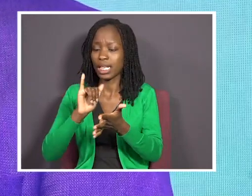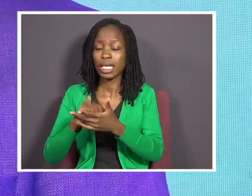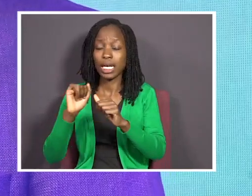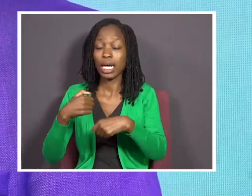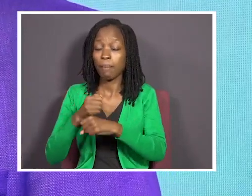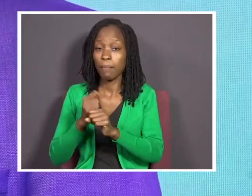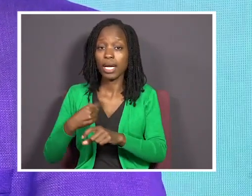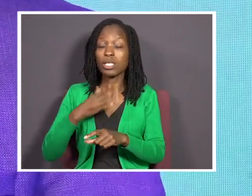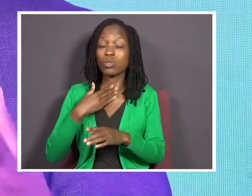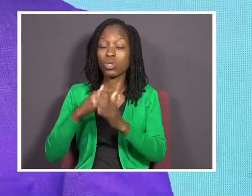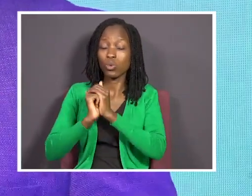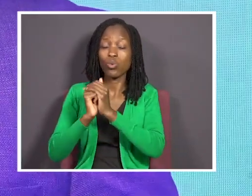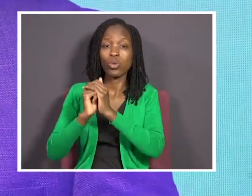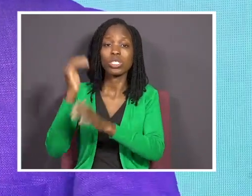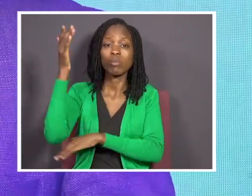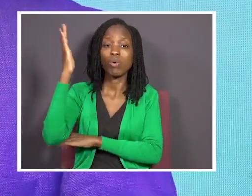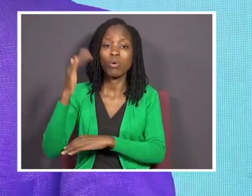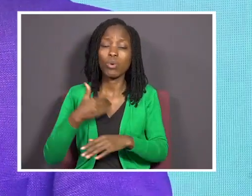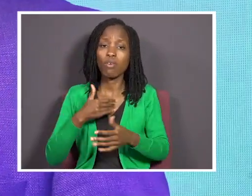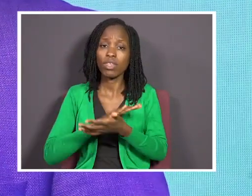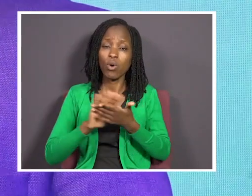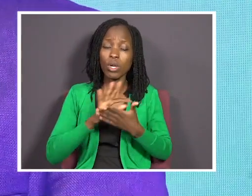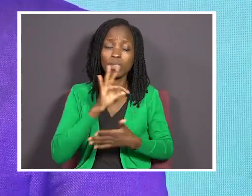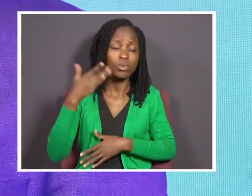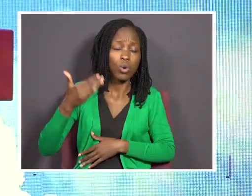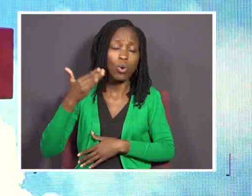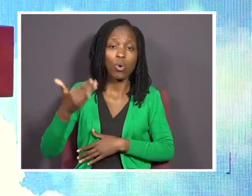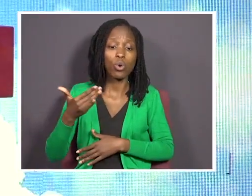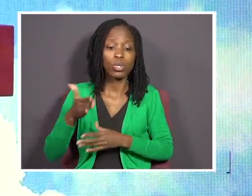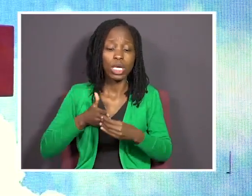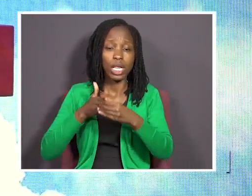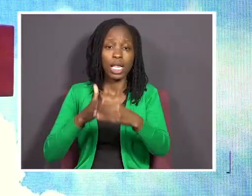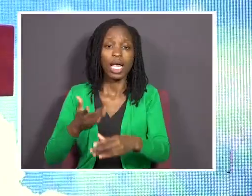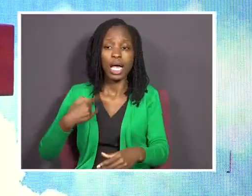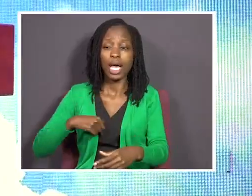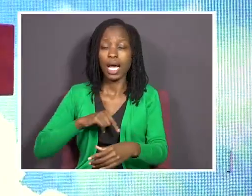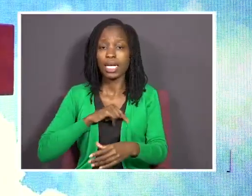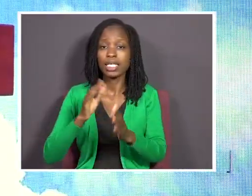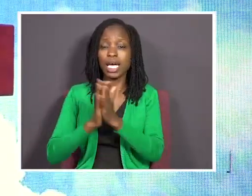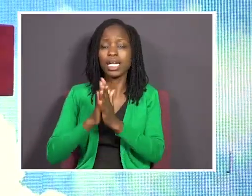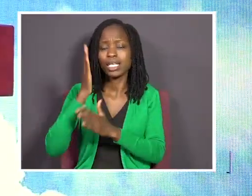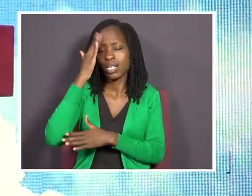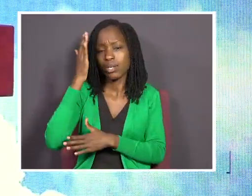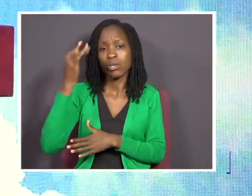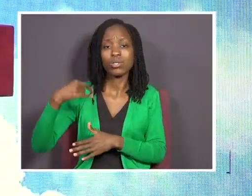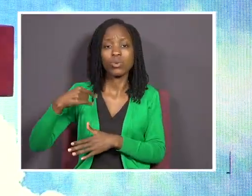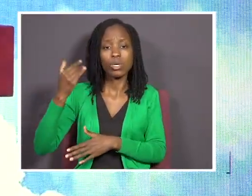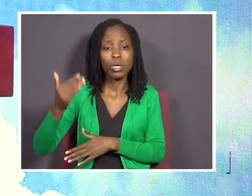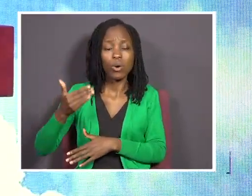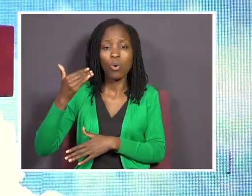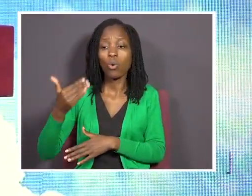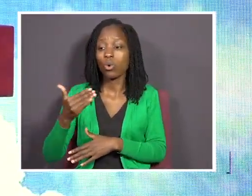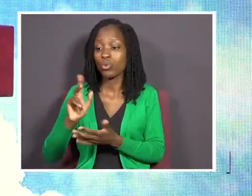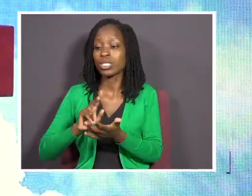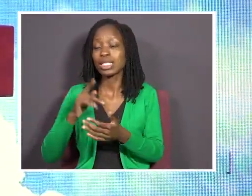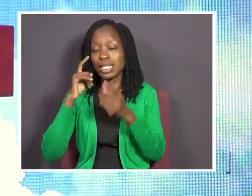to worship him? We have the Holy Spirit who walks with us, who guides us, and who knows that we are ever falling